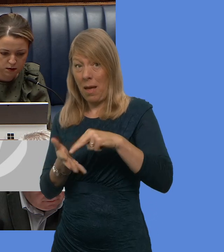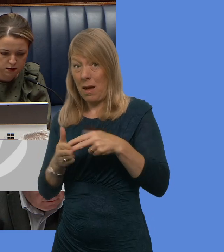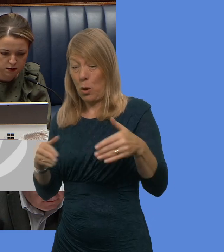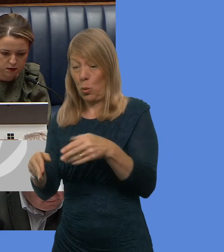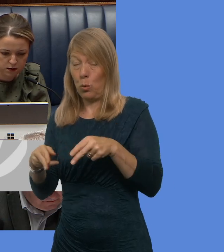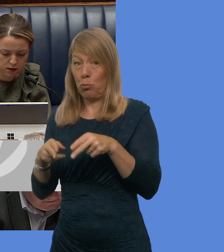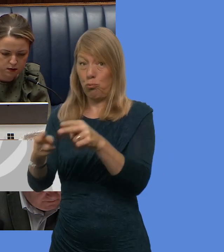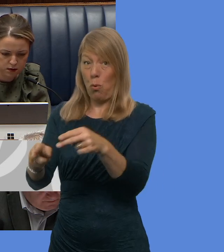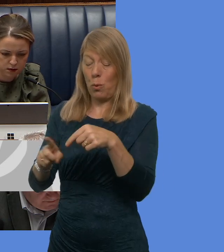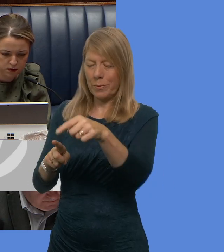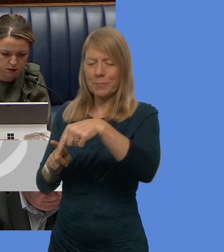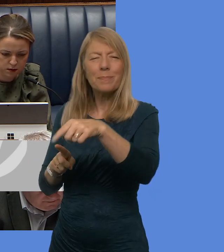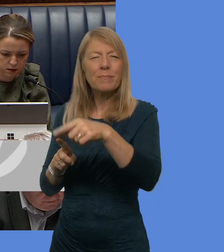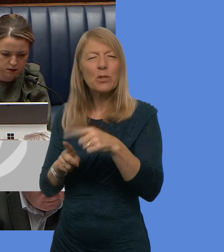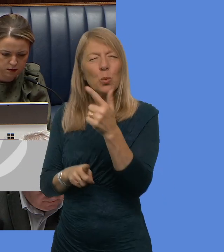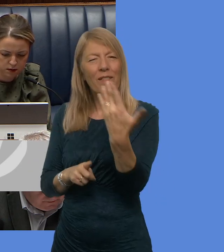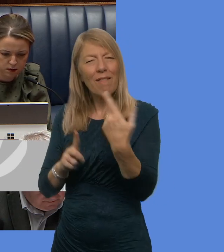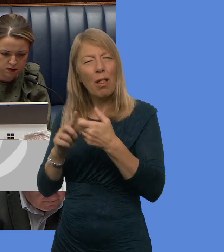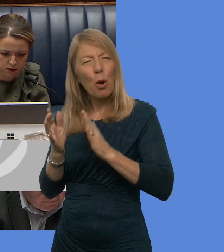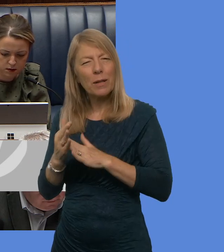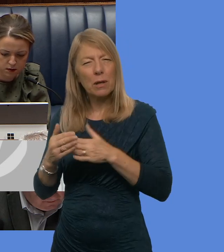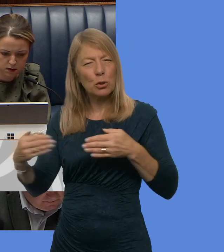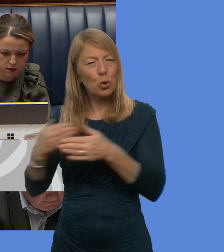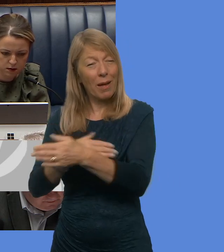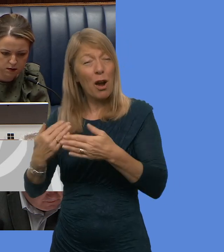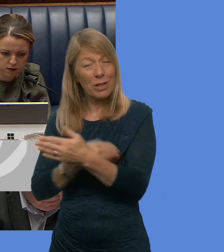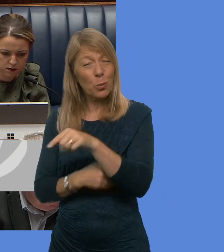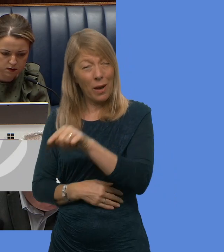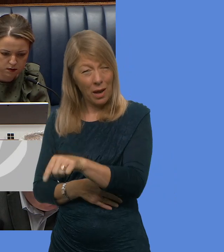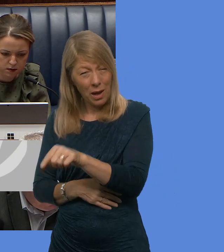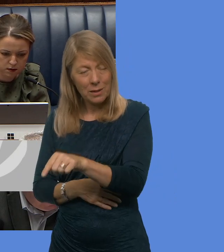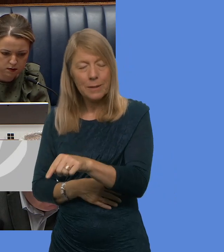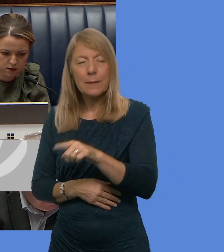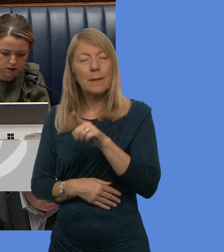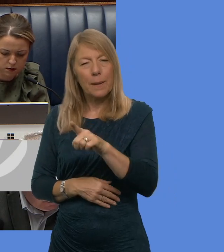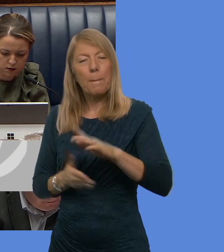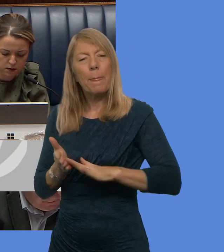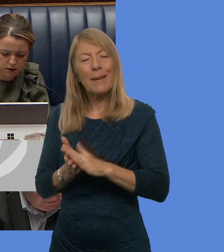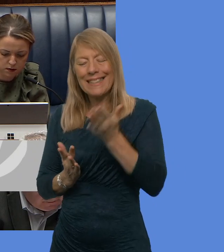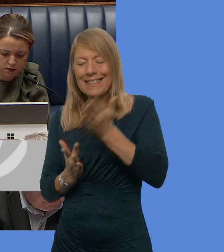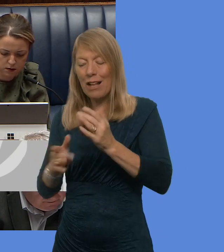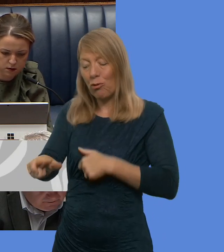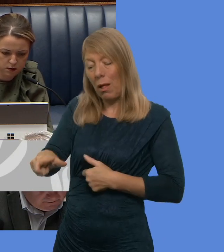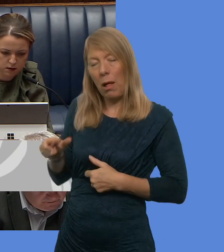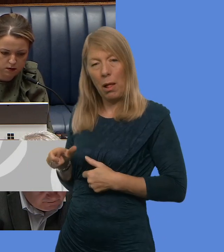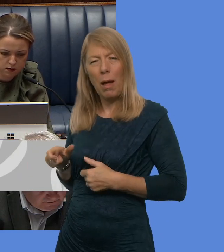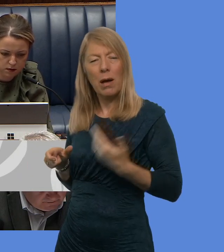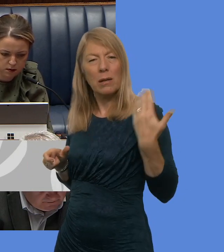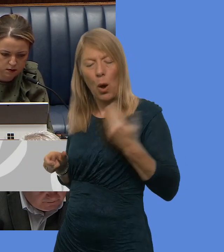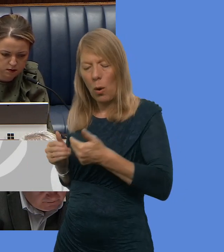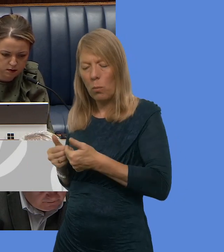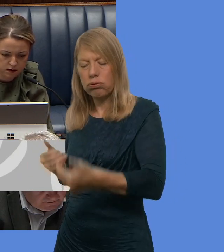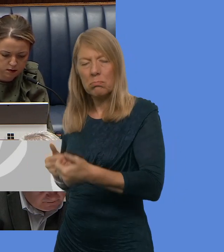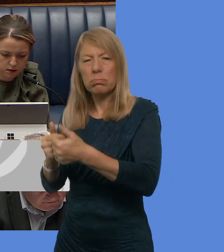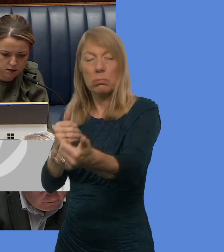on the 25 kilometres of the dual carriageway, particularly focusing on the closure of all gaps in the central median, including the installation of a concrete